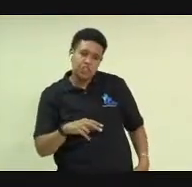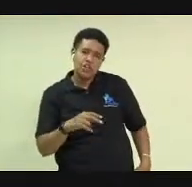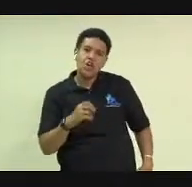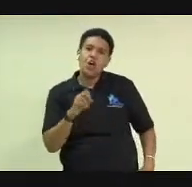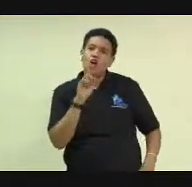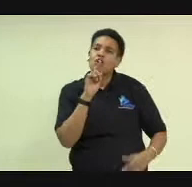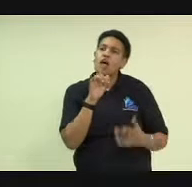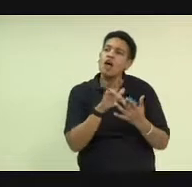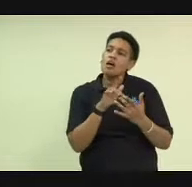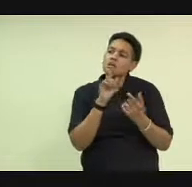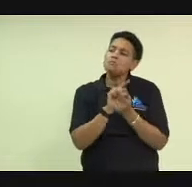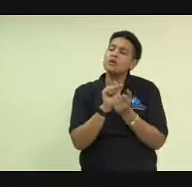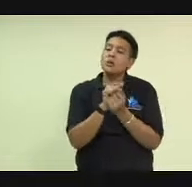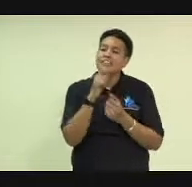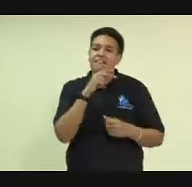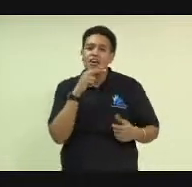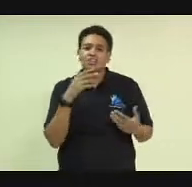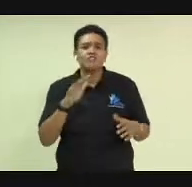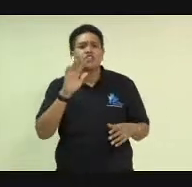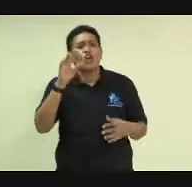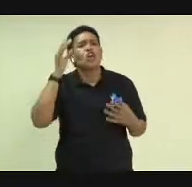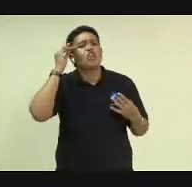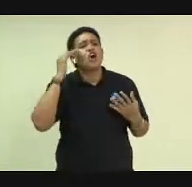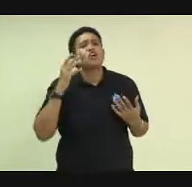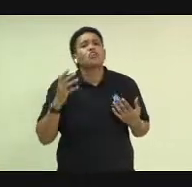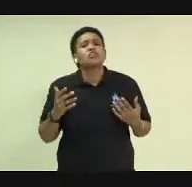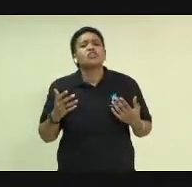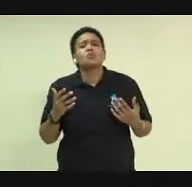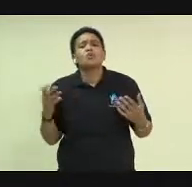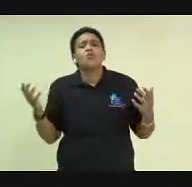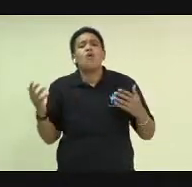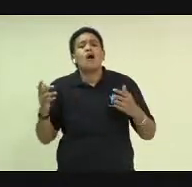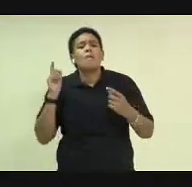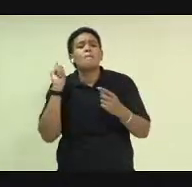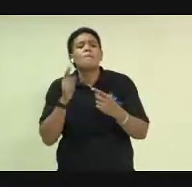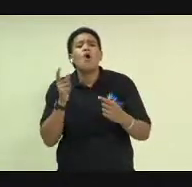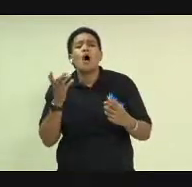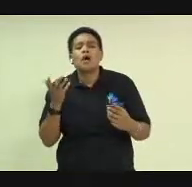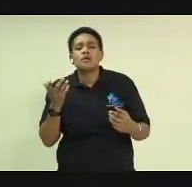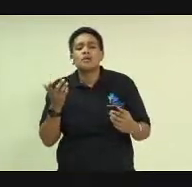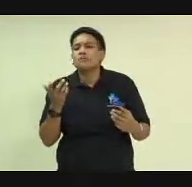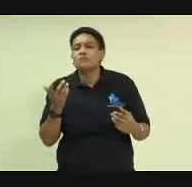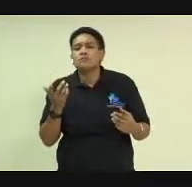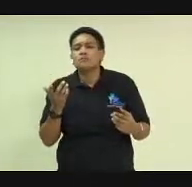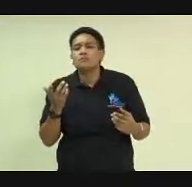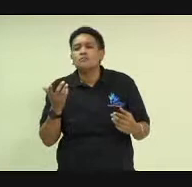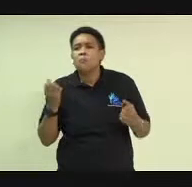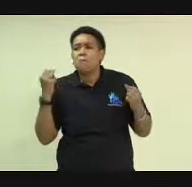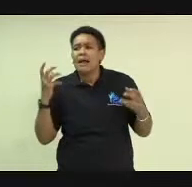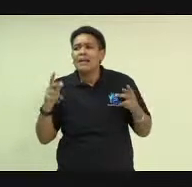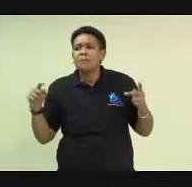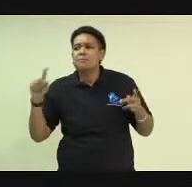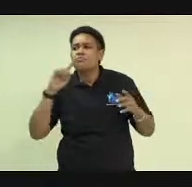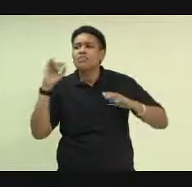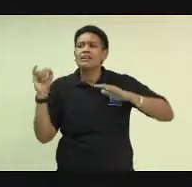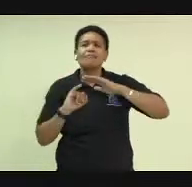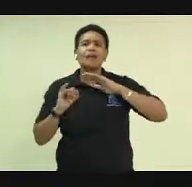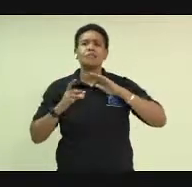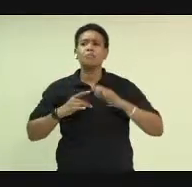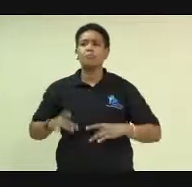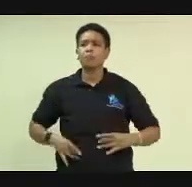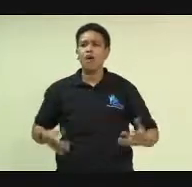in contact with the virus. Your thoughts on at what point would we, with so many people being infected